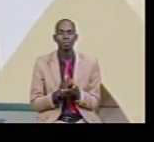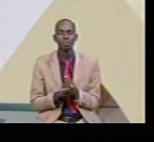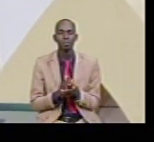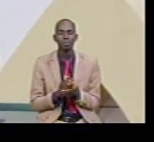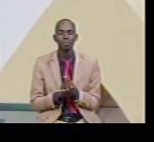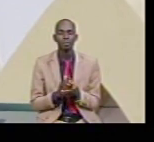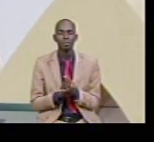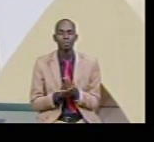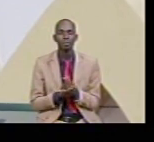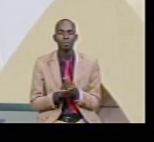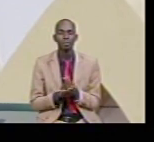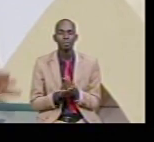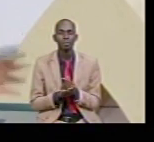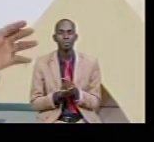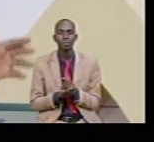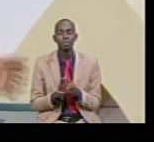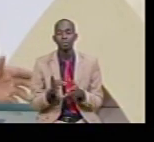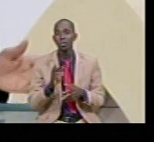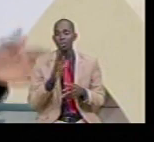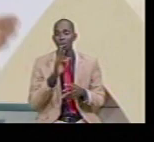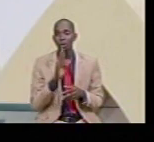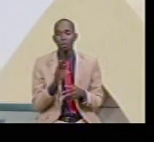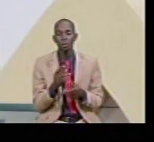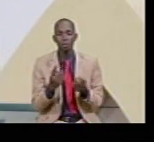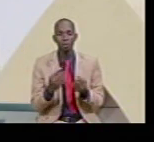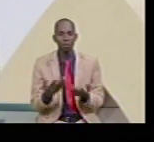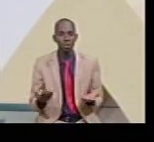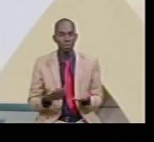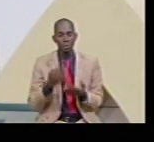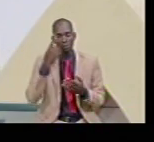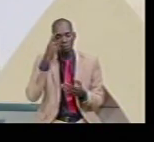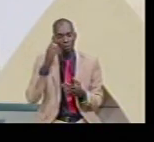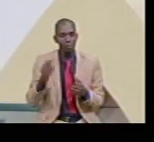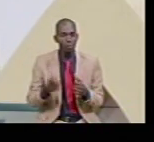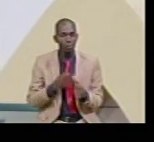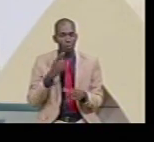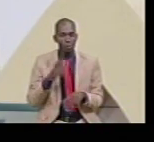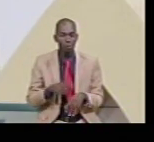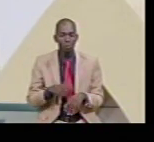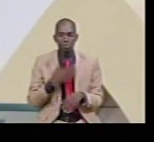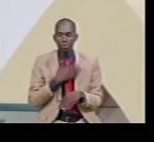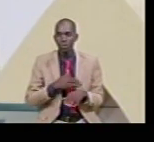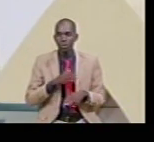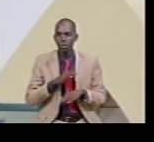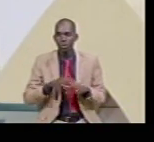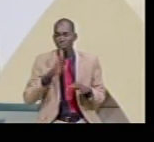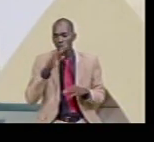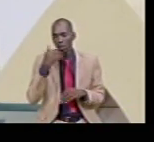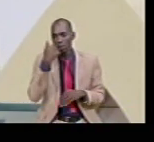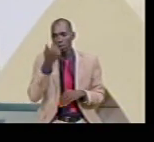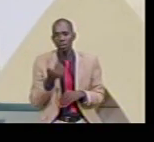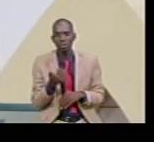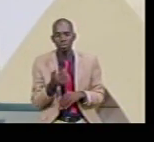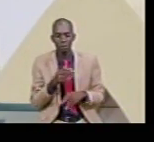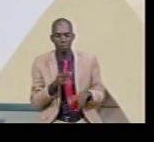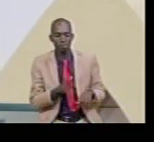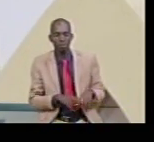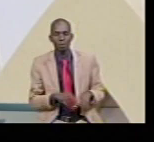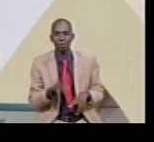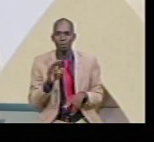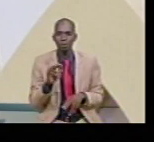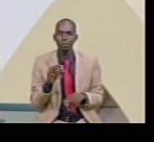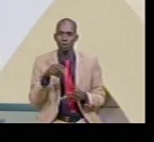Coming in for the first time, don't just be seated. Join the people, all the people that are here for the